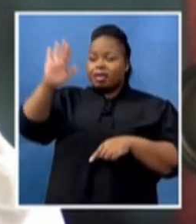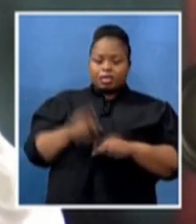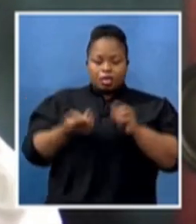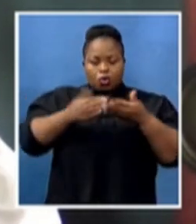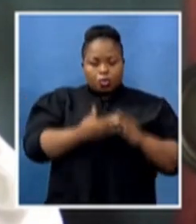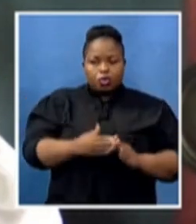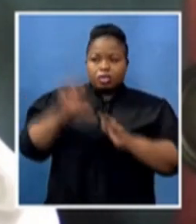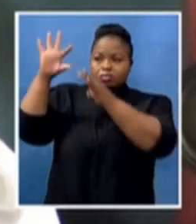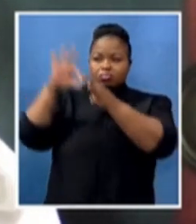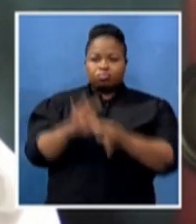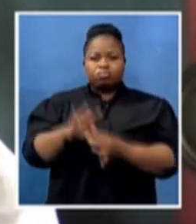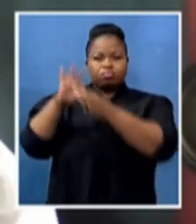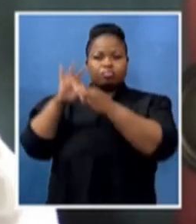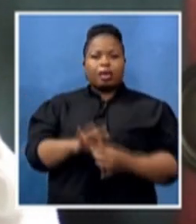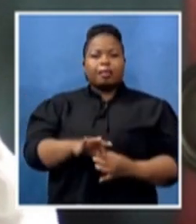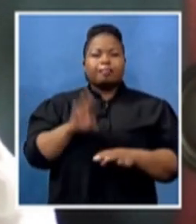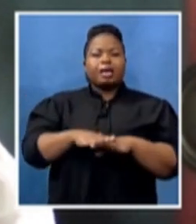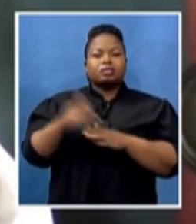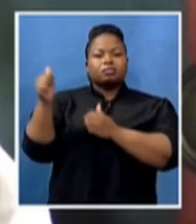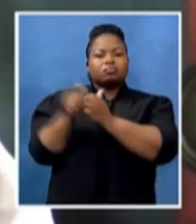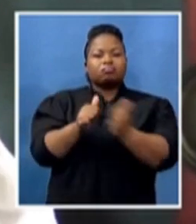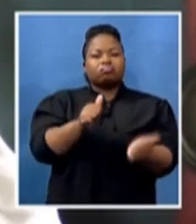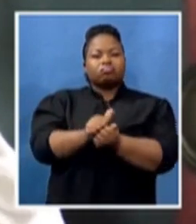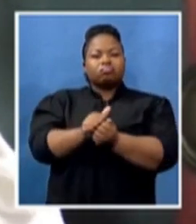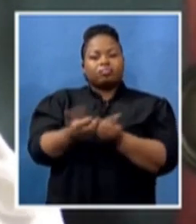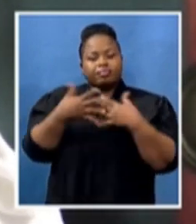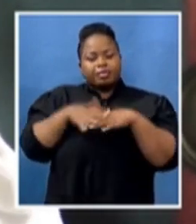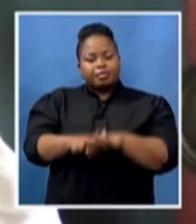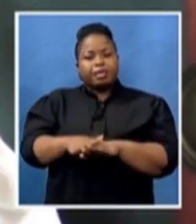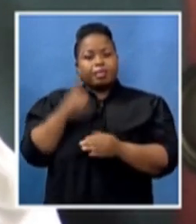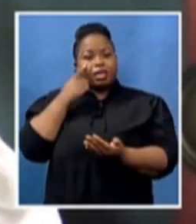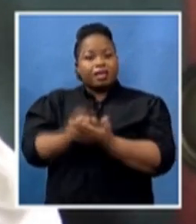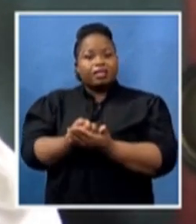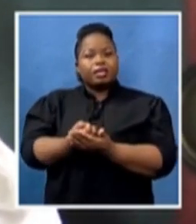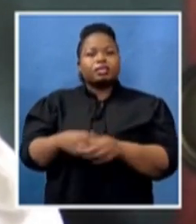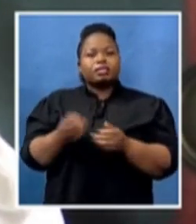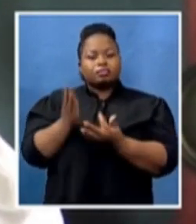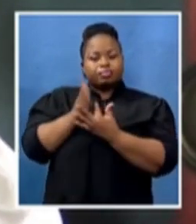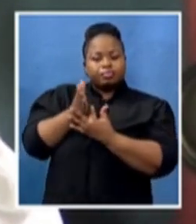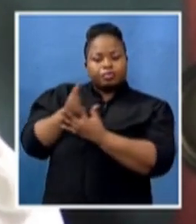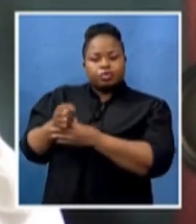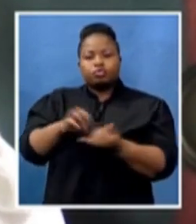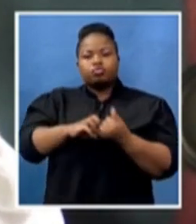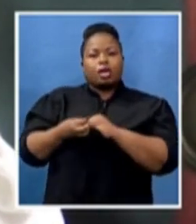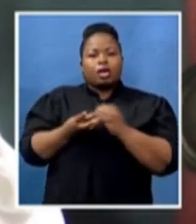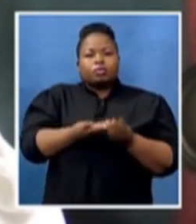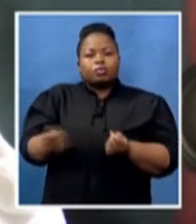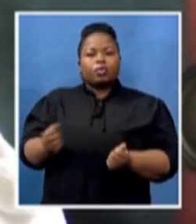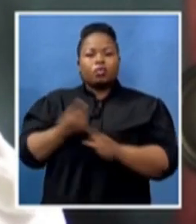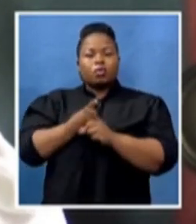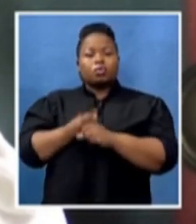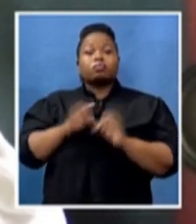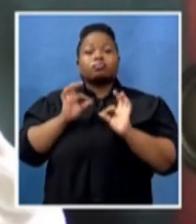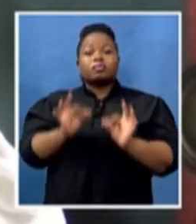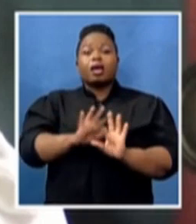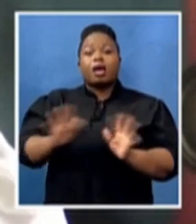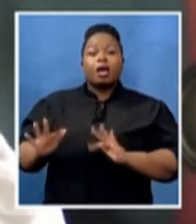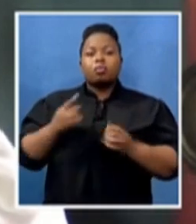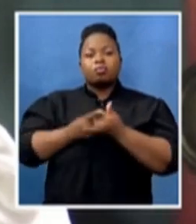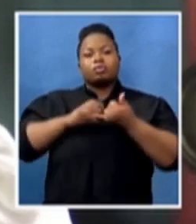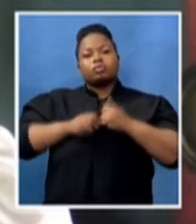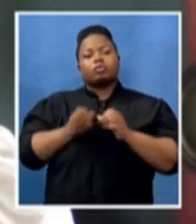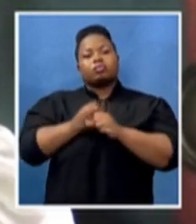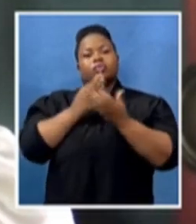manner, implementing evidence-based interventions. To be effective, we must learn continuously from emerging strategies and